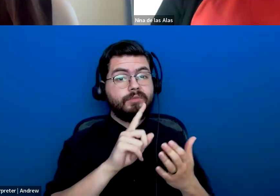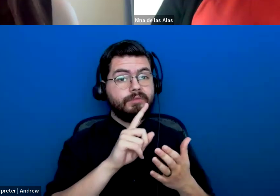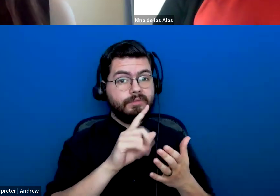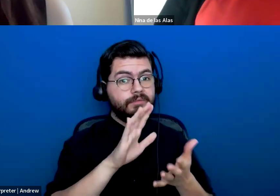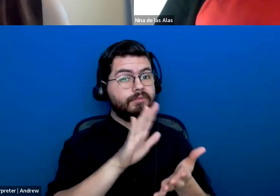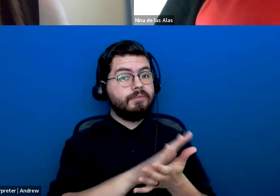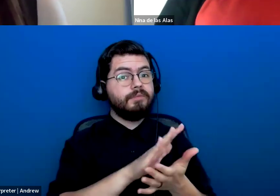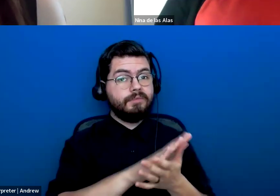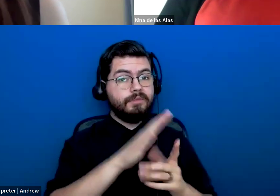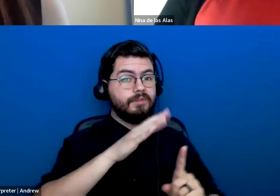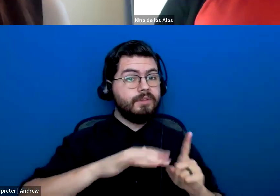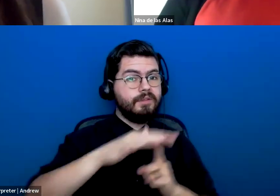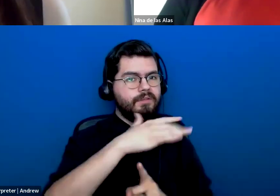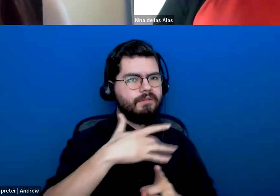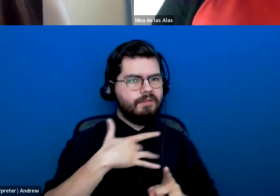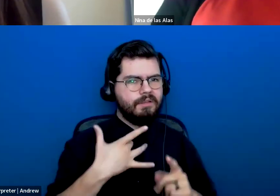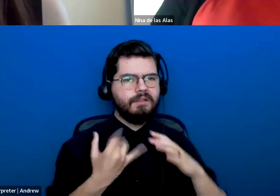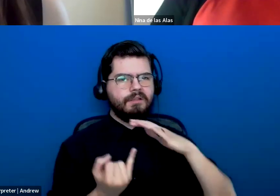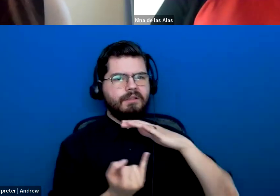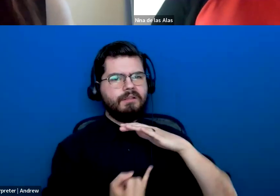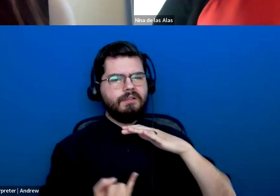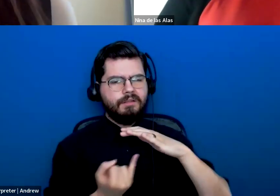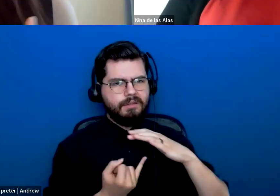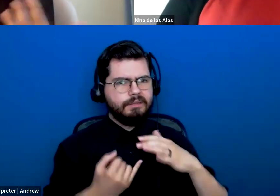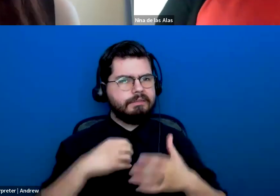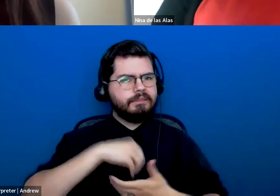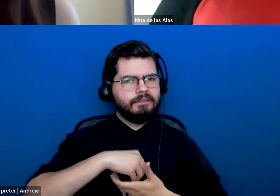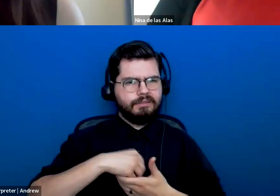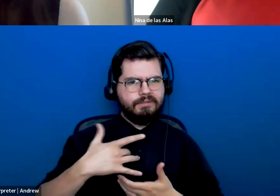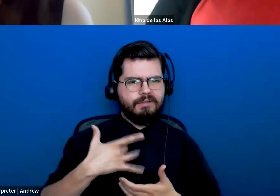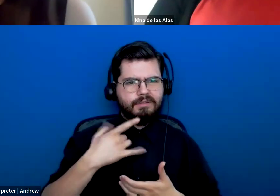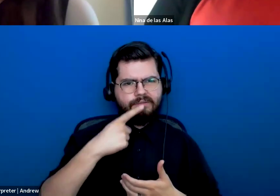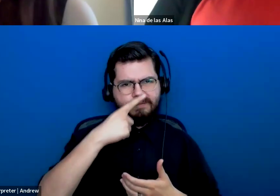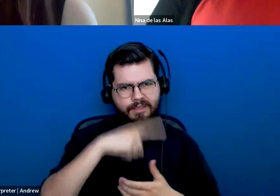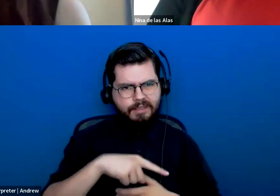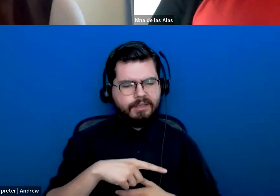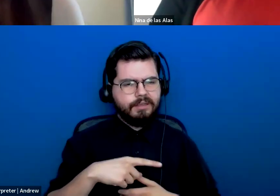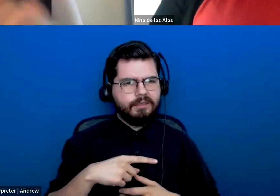college. They experience isolation, imposter feelings, and they have been